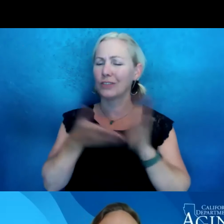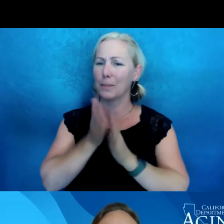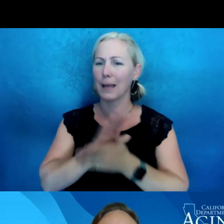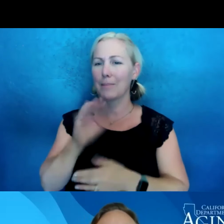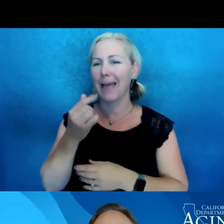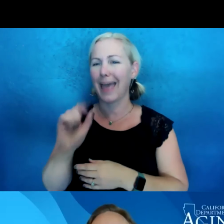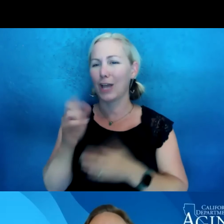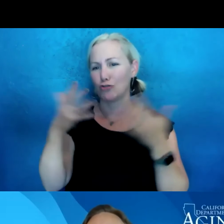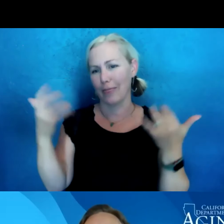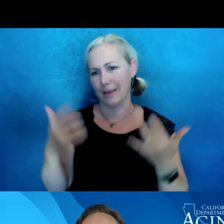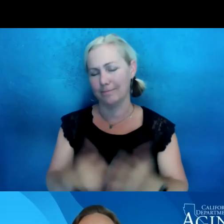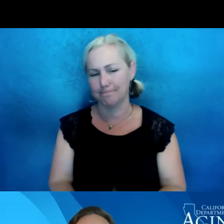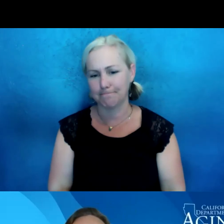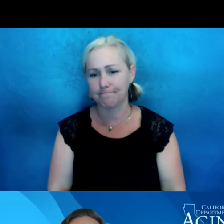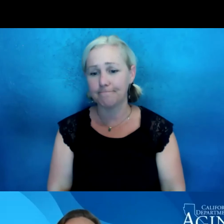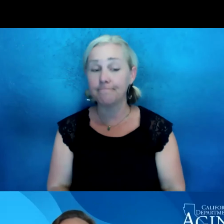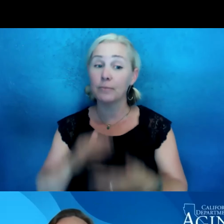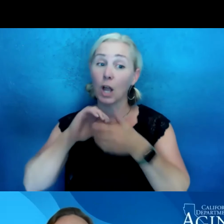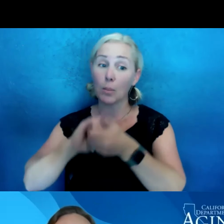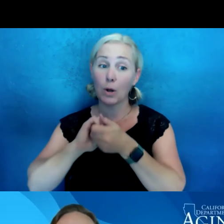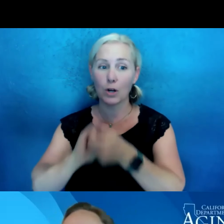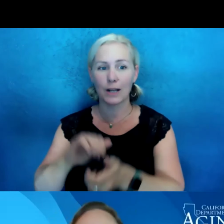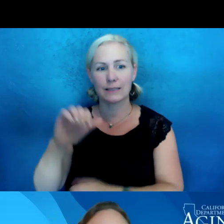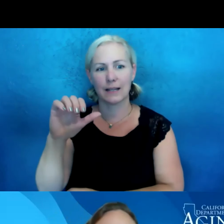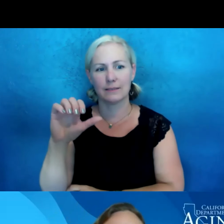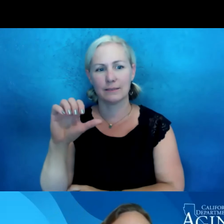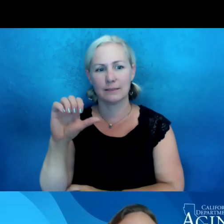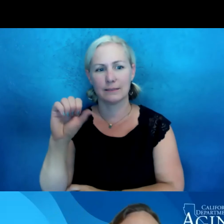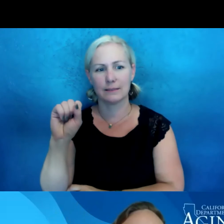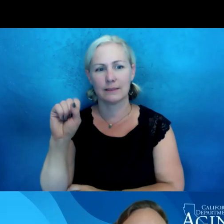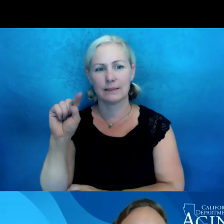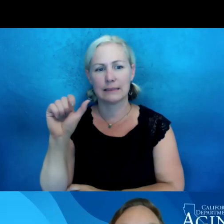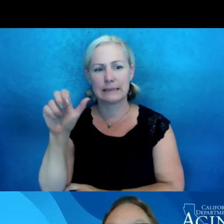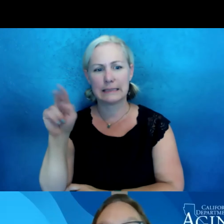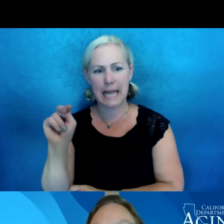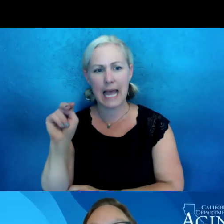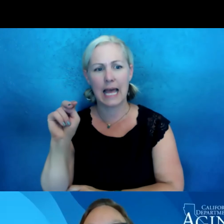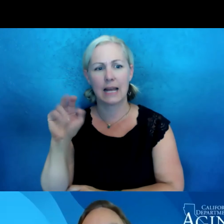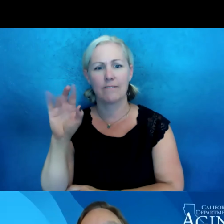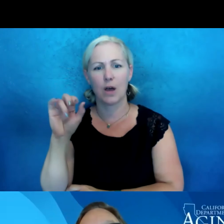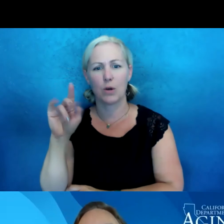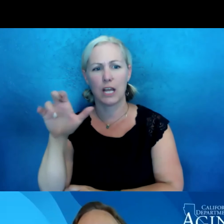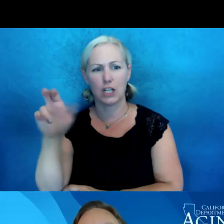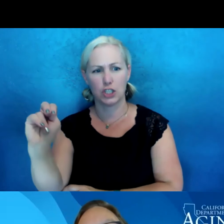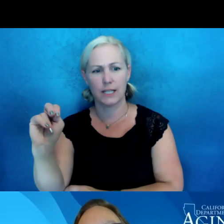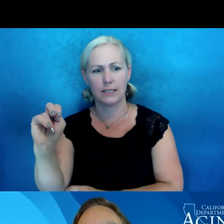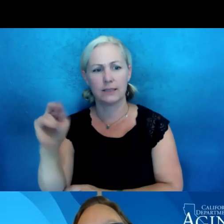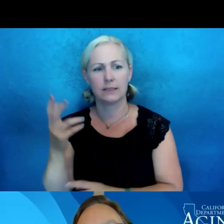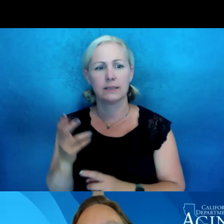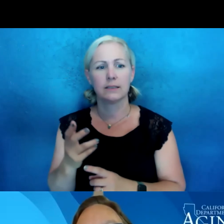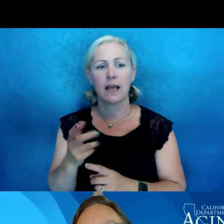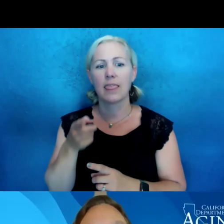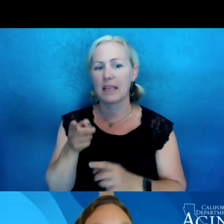age-friendly. And again, our partners at the SCAN Foundation polled just again this May. This continues to be the